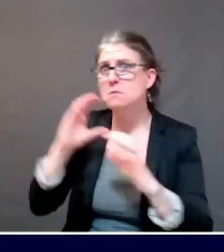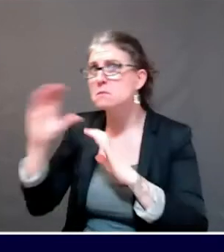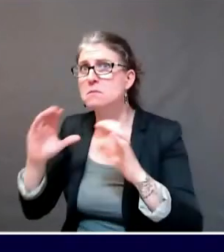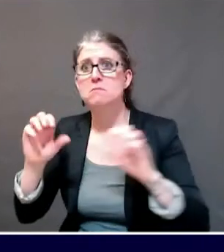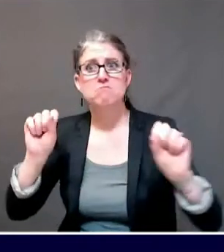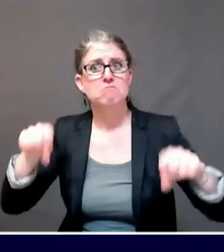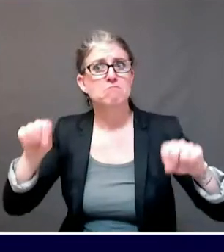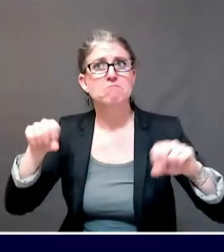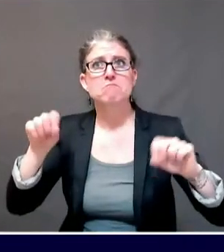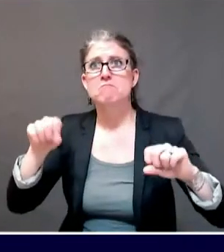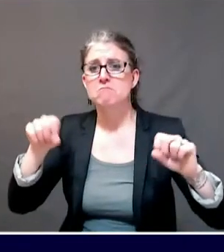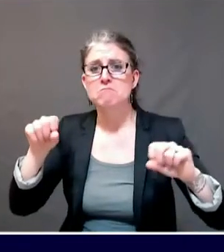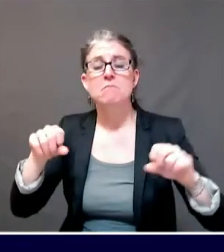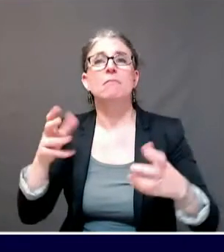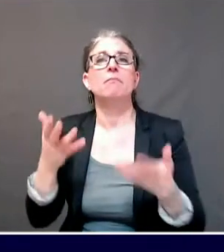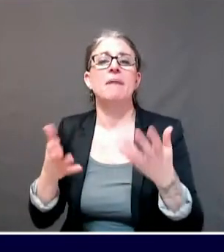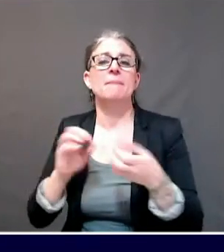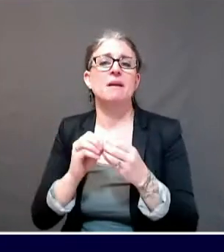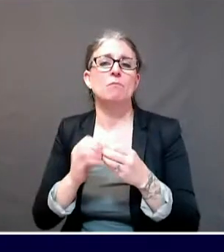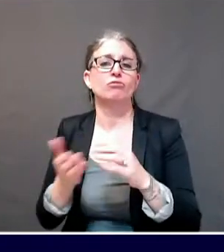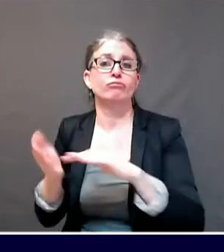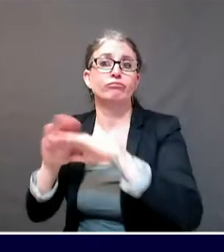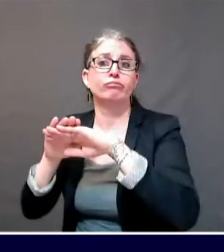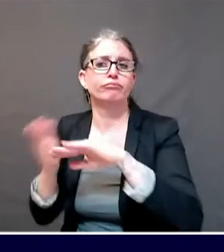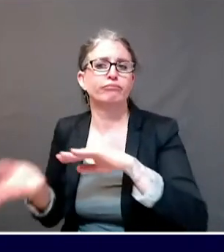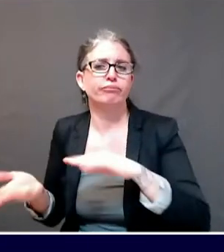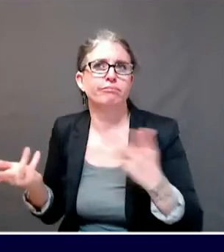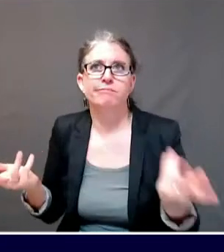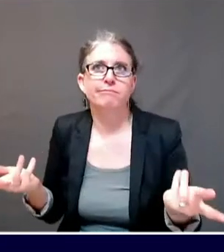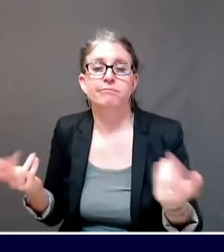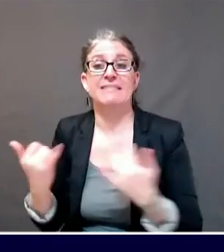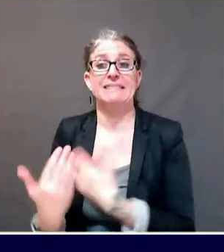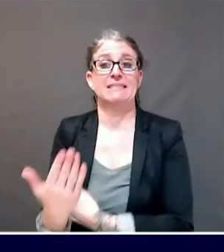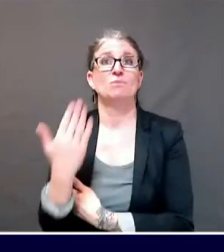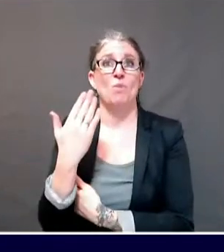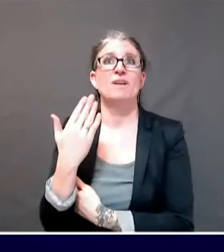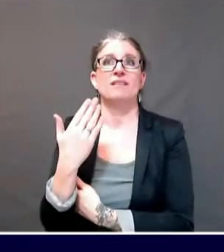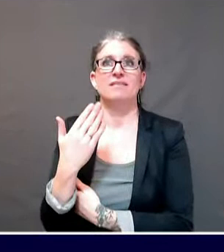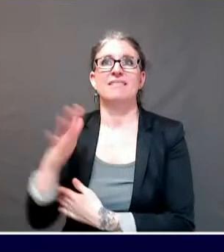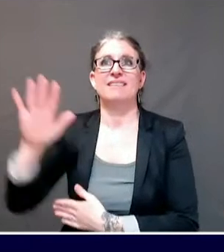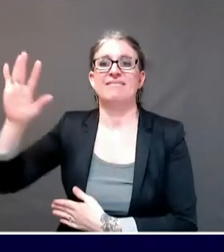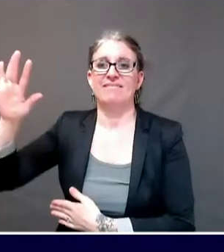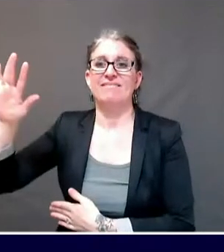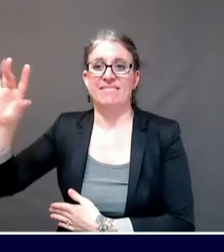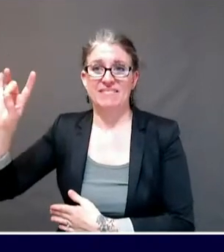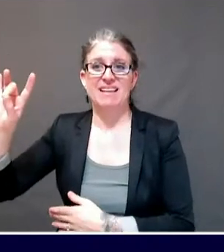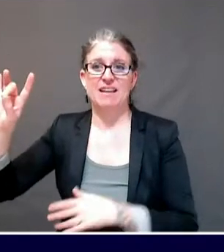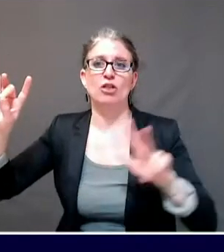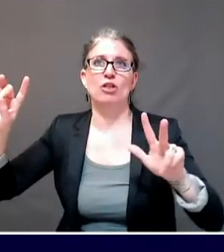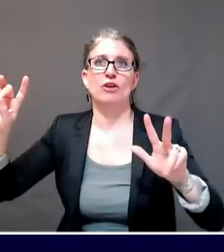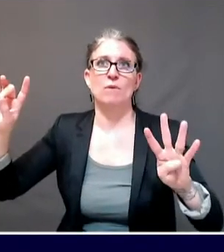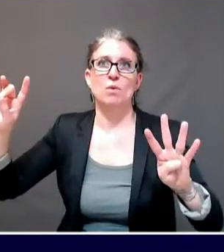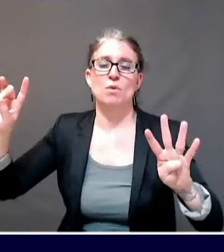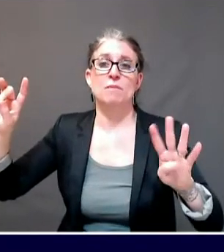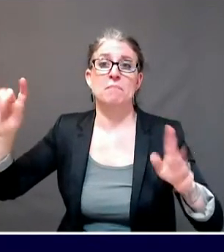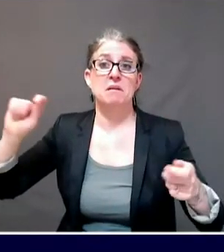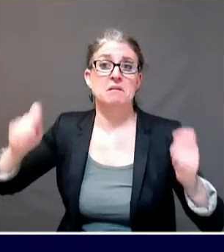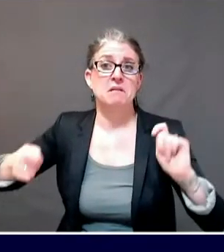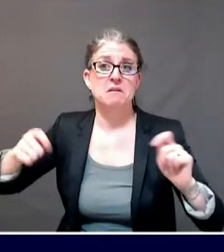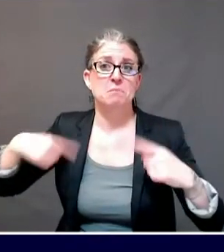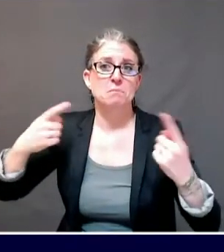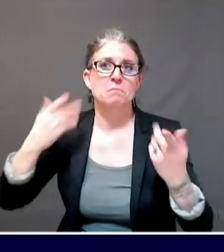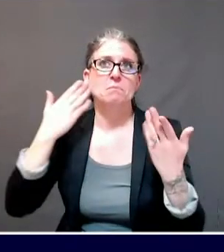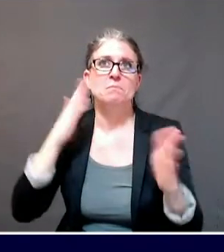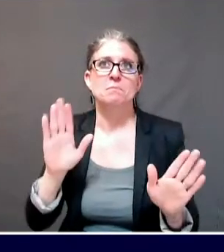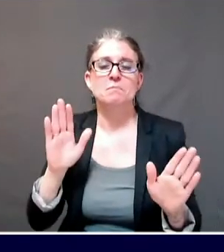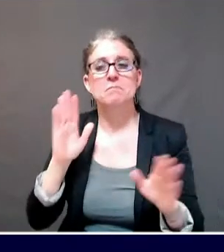from what the latest is as of this morning's work, we will keep you updated. We'll send you an update. We've been speaking with some officials in and around